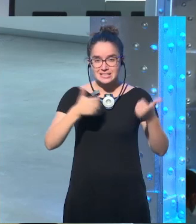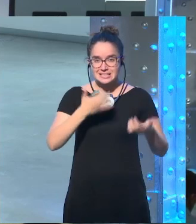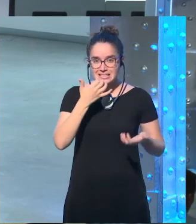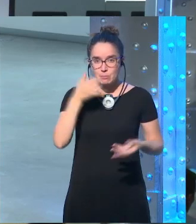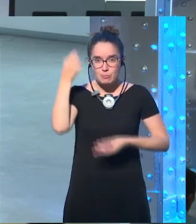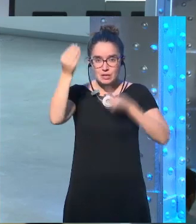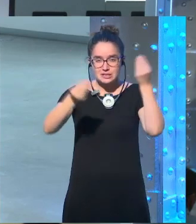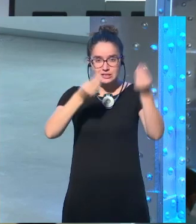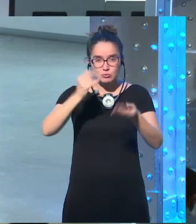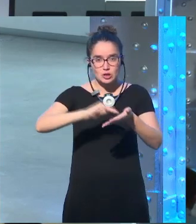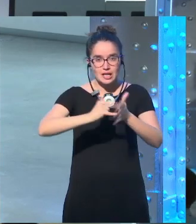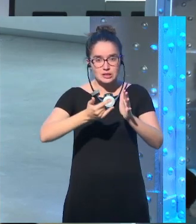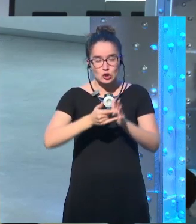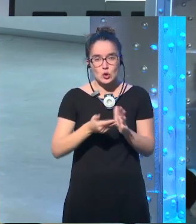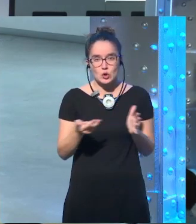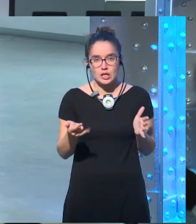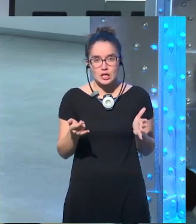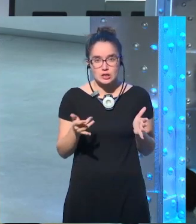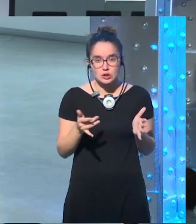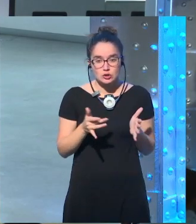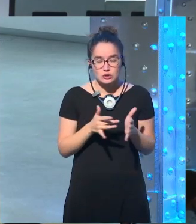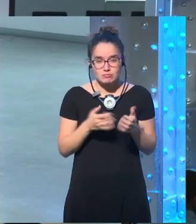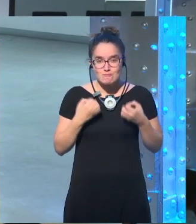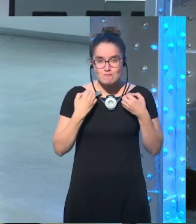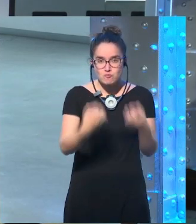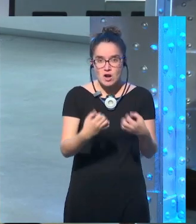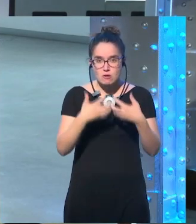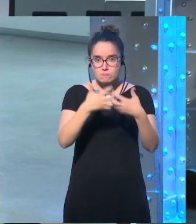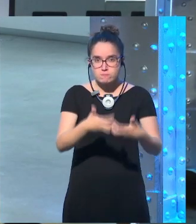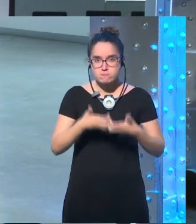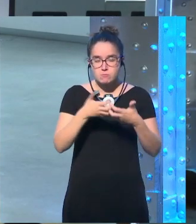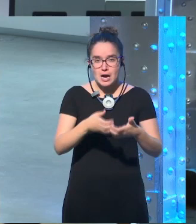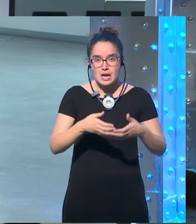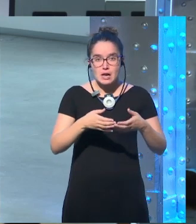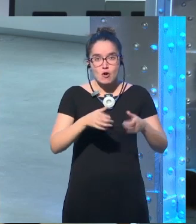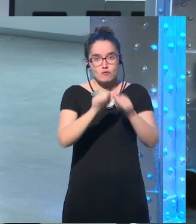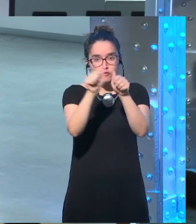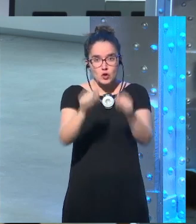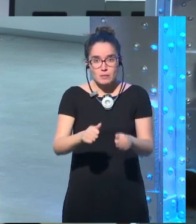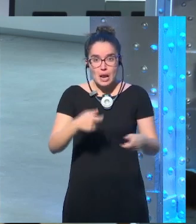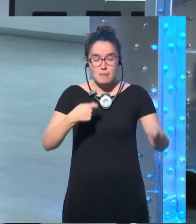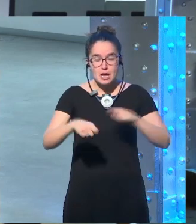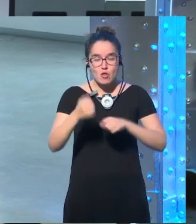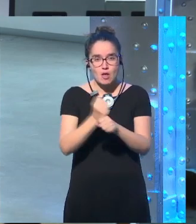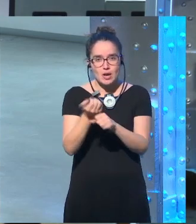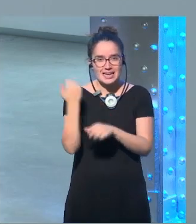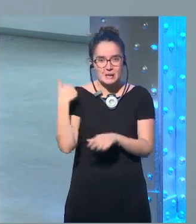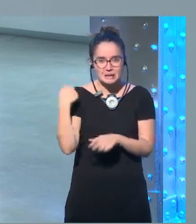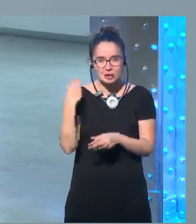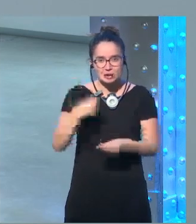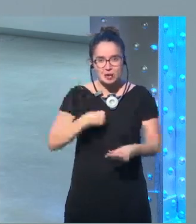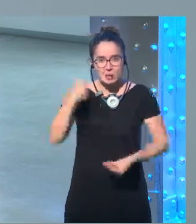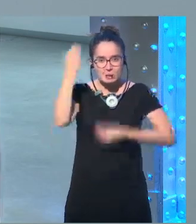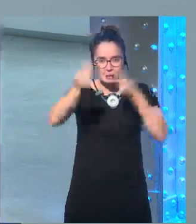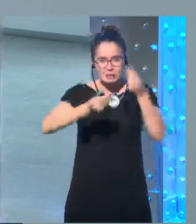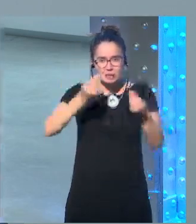prime force shaping the labor market in the past, there's also good reason to believe that